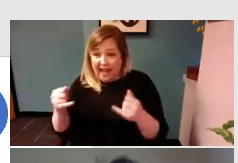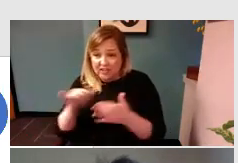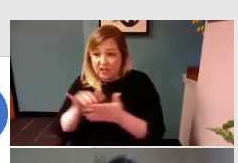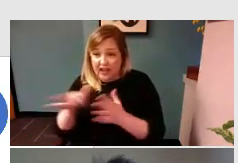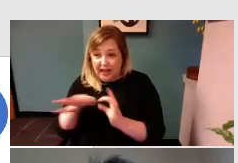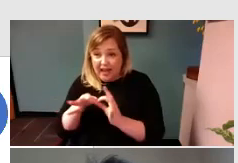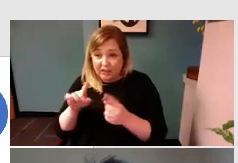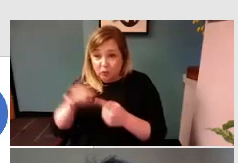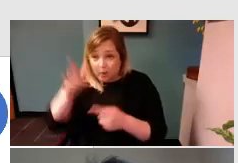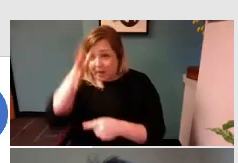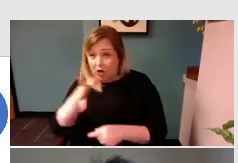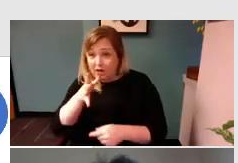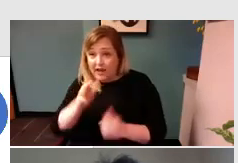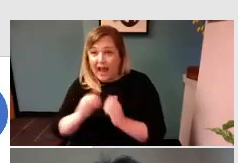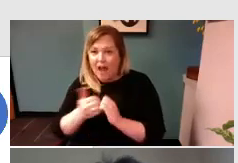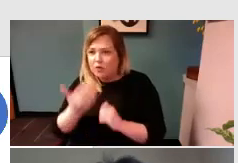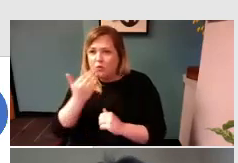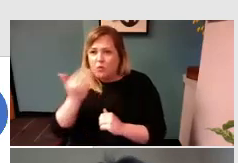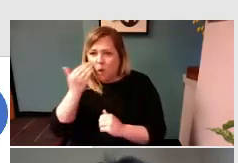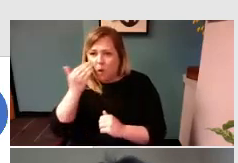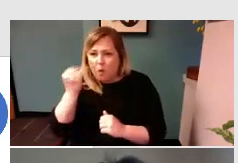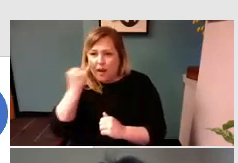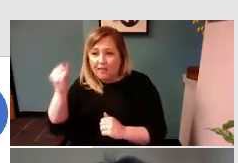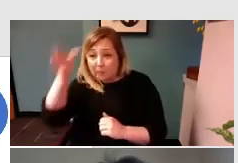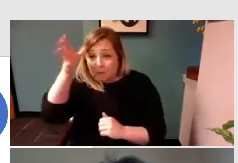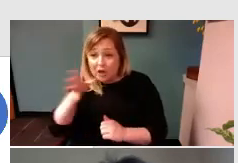Its index is going to be smaller than its,